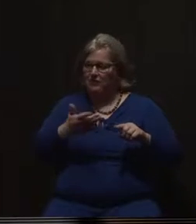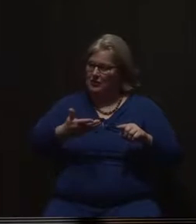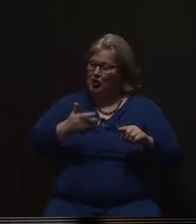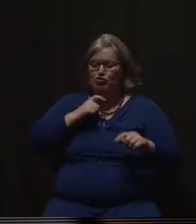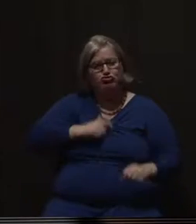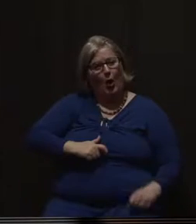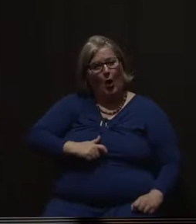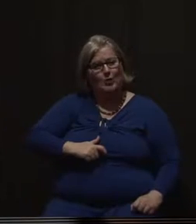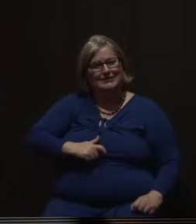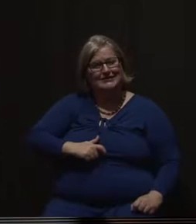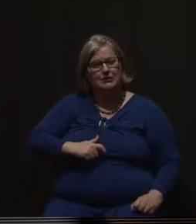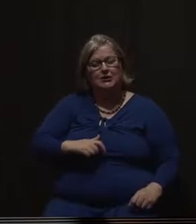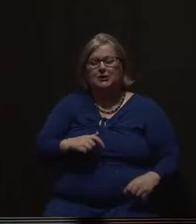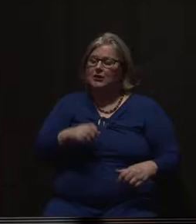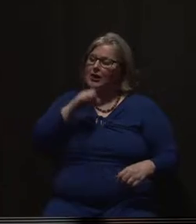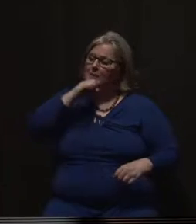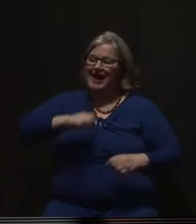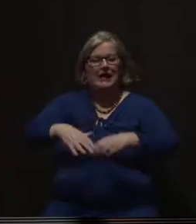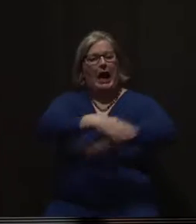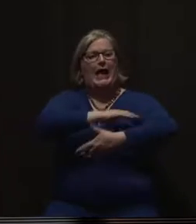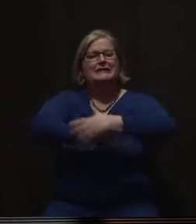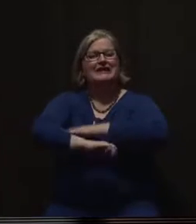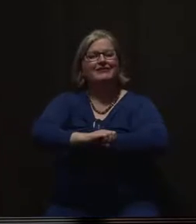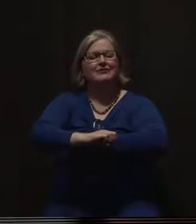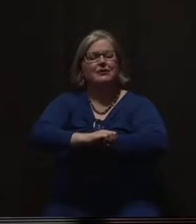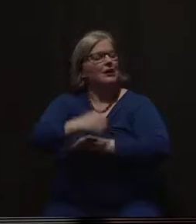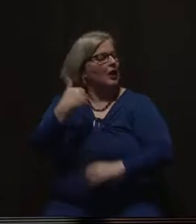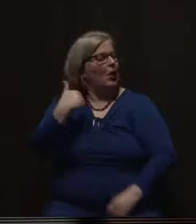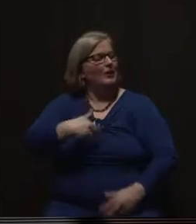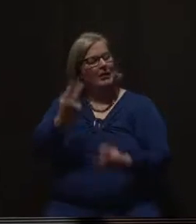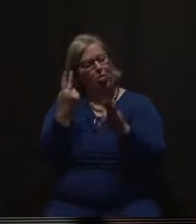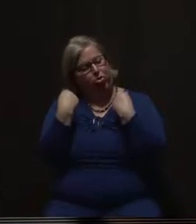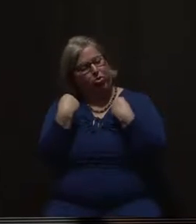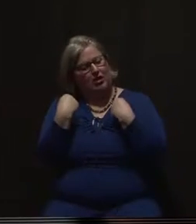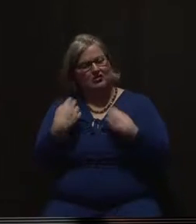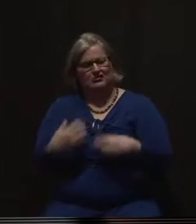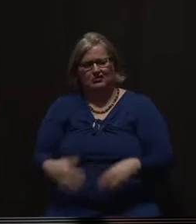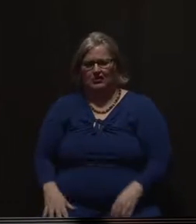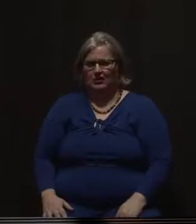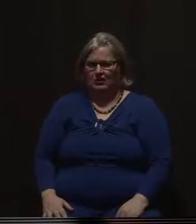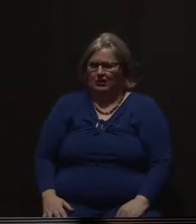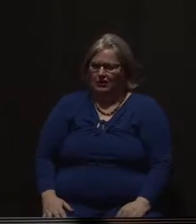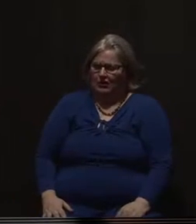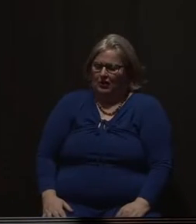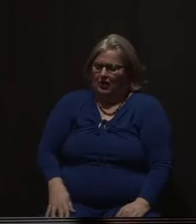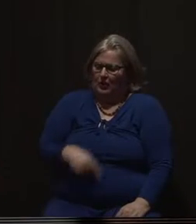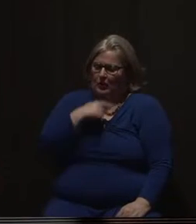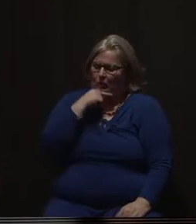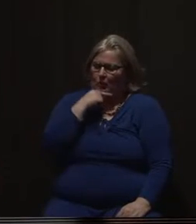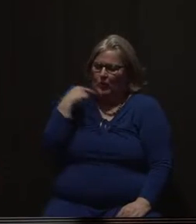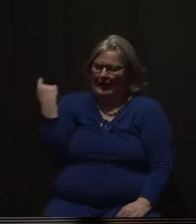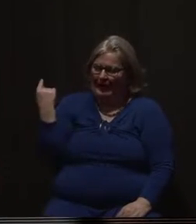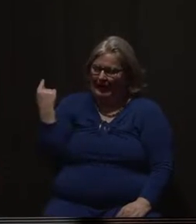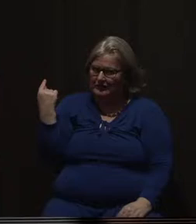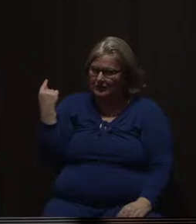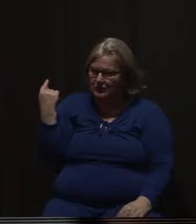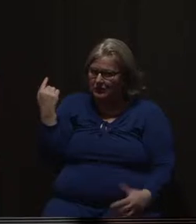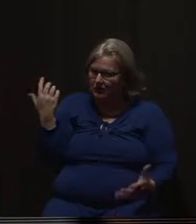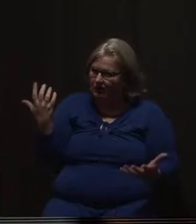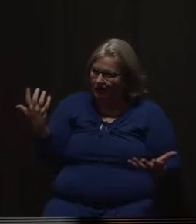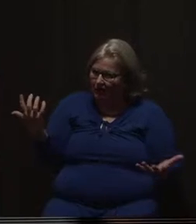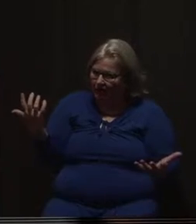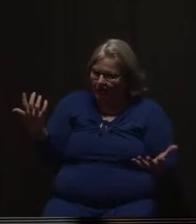Women are the subservient ones. So he really has got this weird kind of, going back to antiquity, this idea of we have